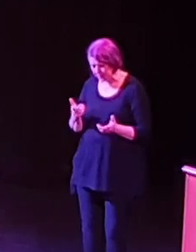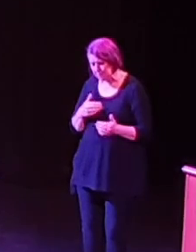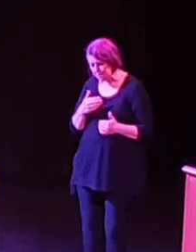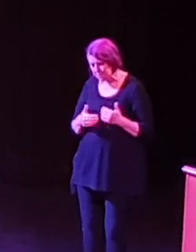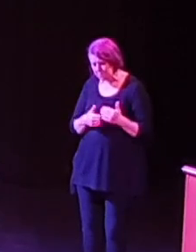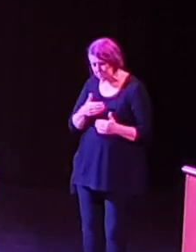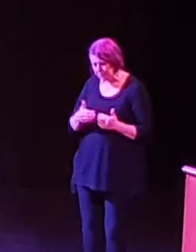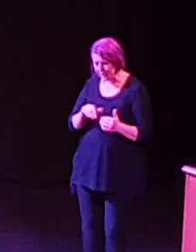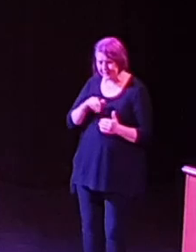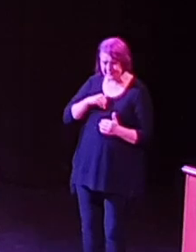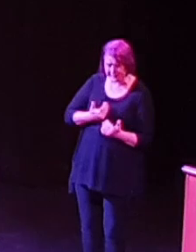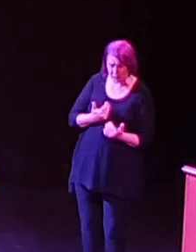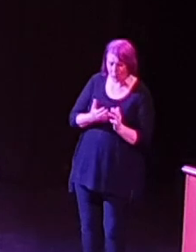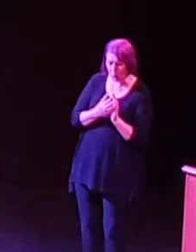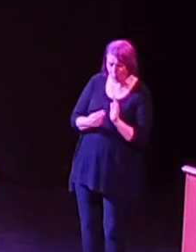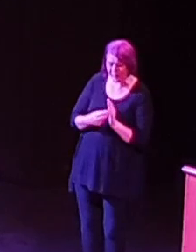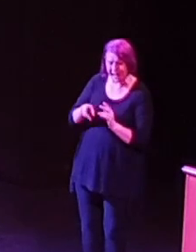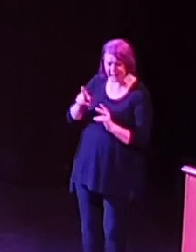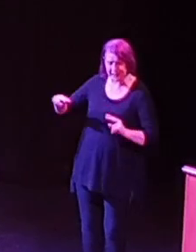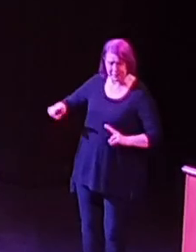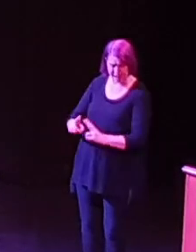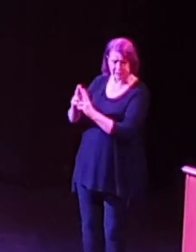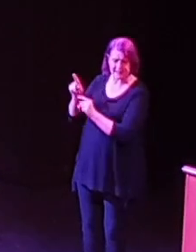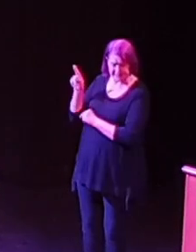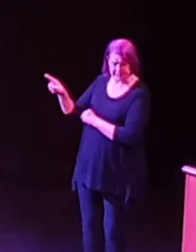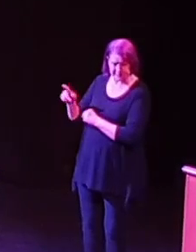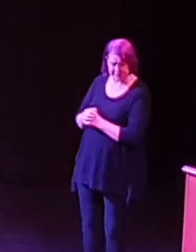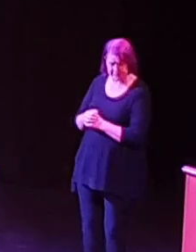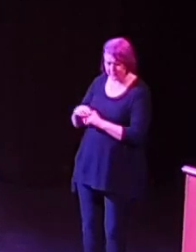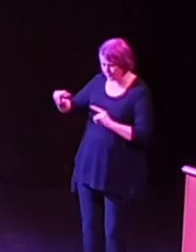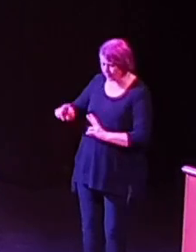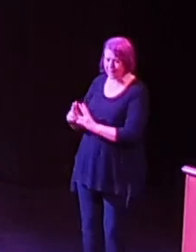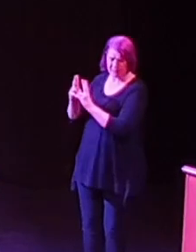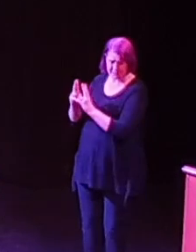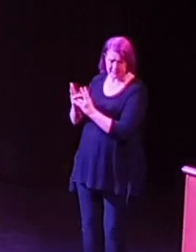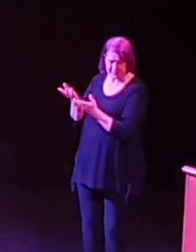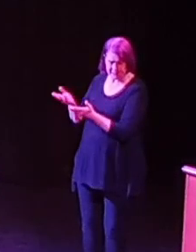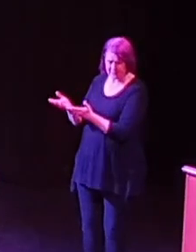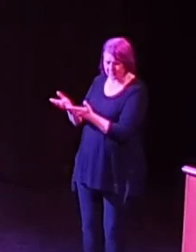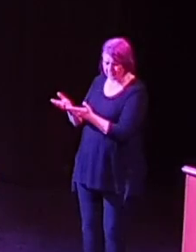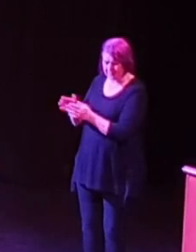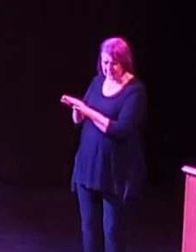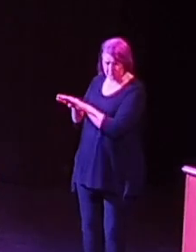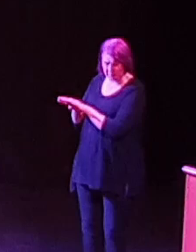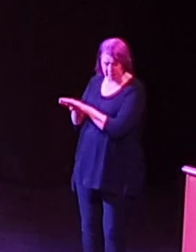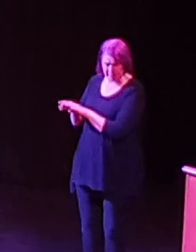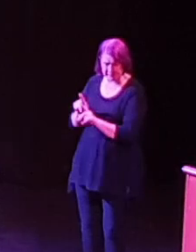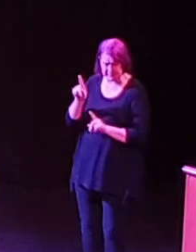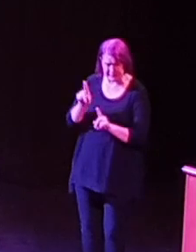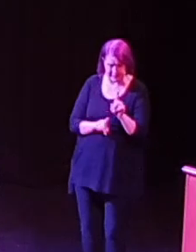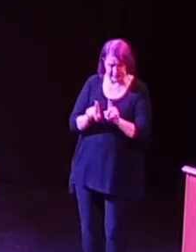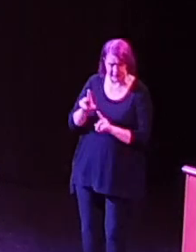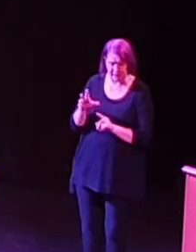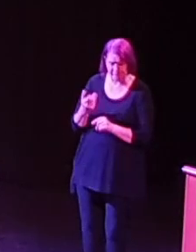has get it. Vélo Libre in Paris, it's an initiative of Palmerston North. We